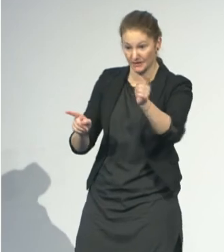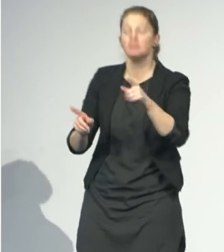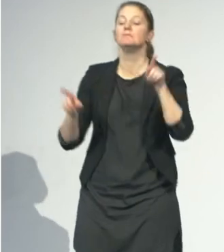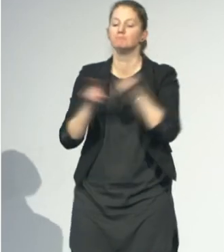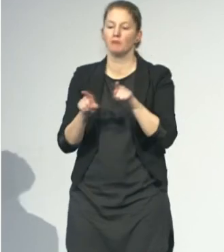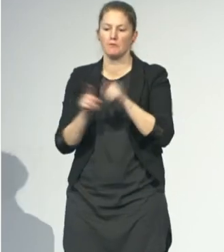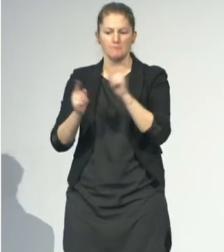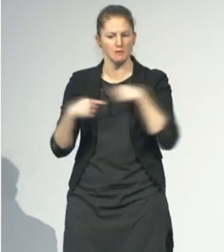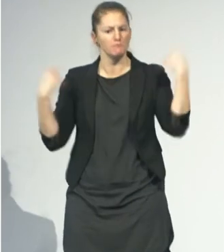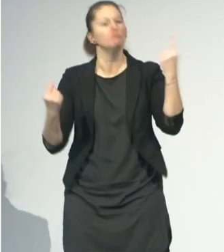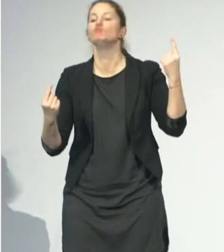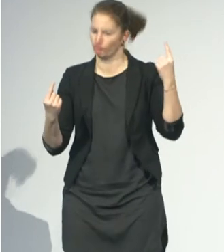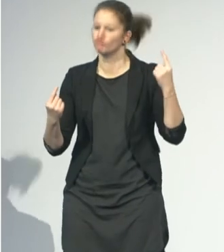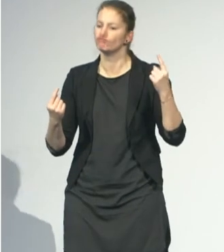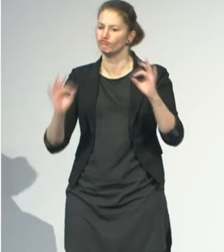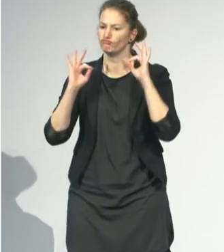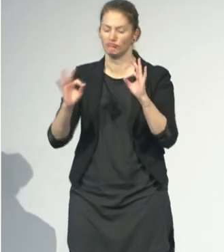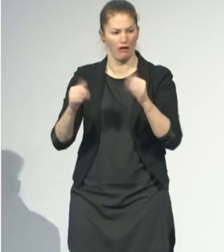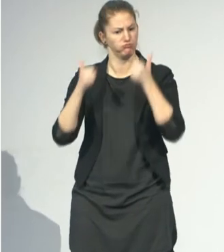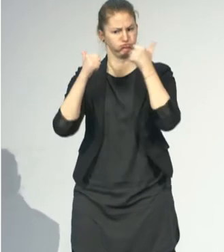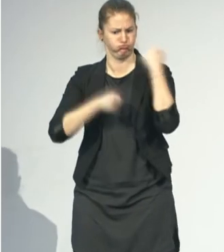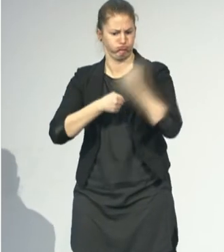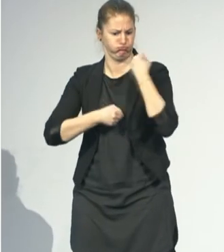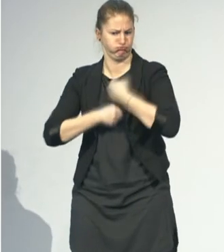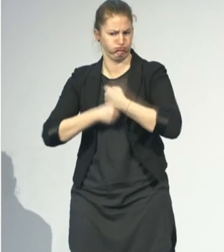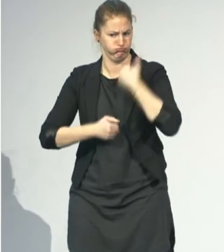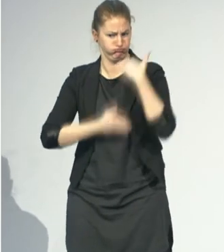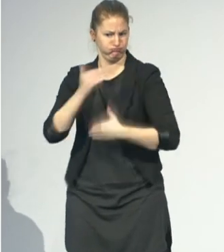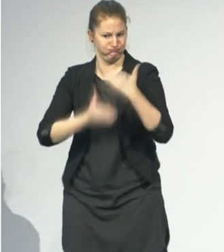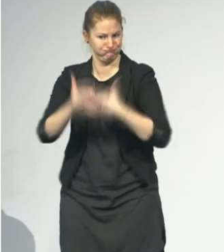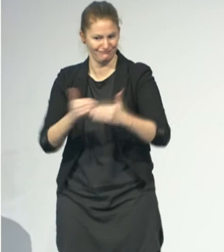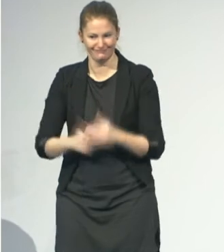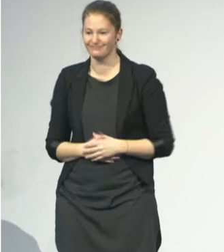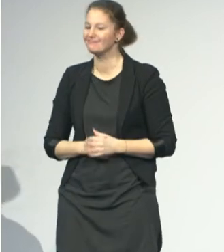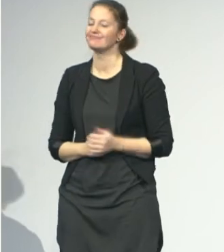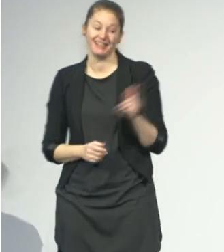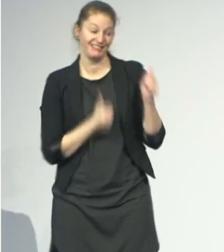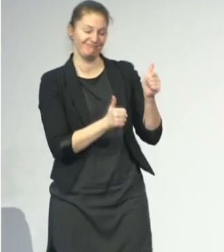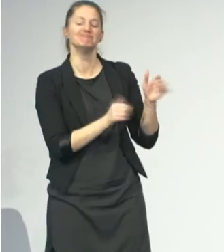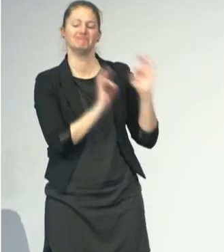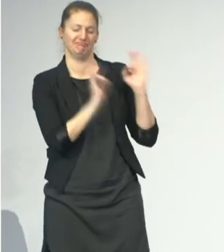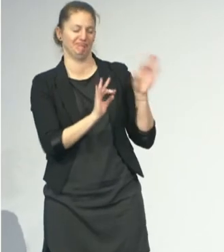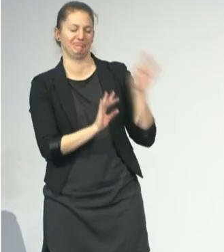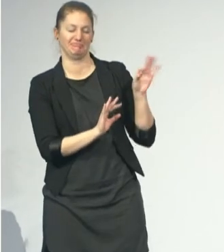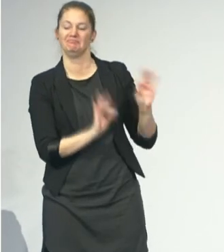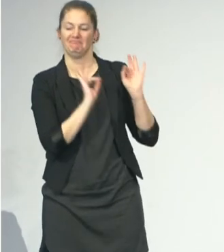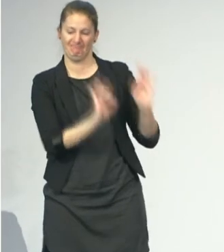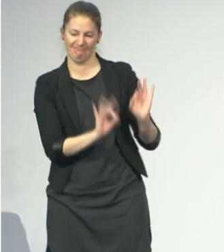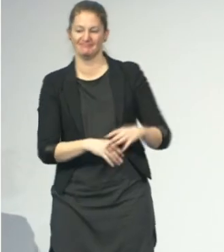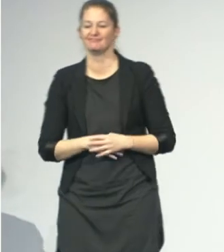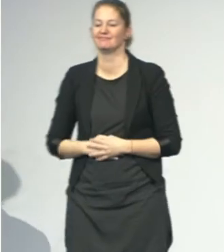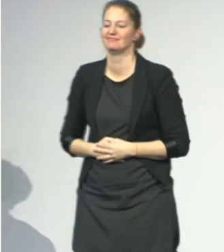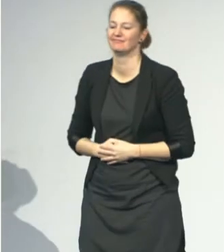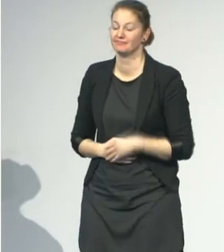very much, and thanks very much for choosing your best ones. Claudia. Well, I was keeping some information,